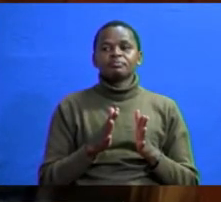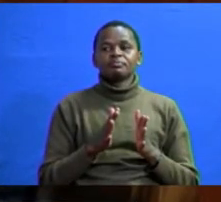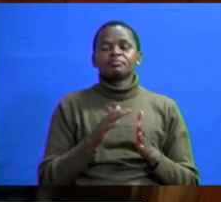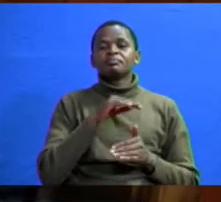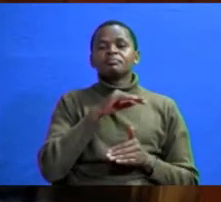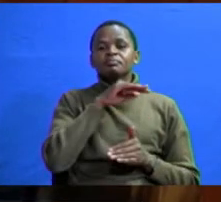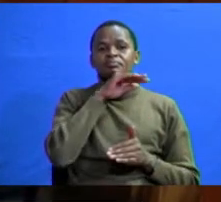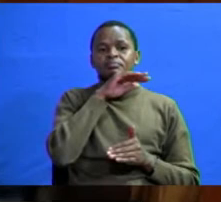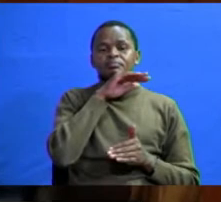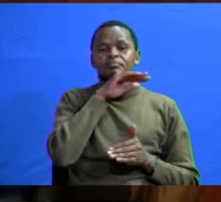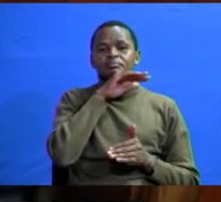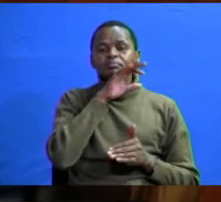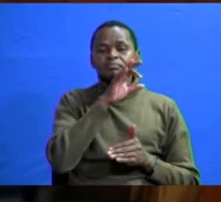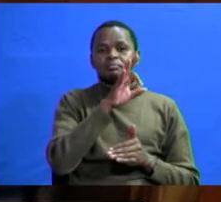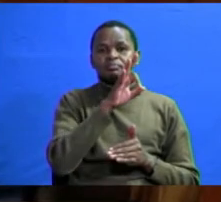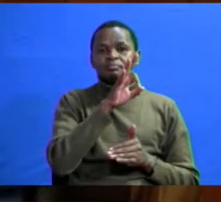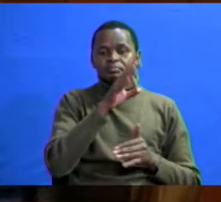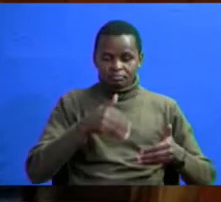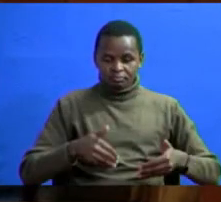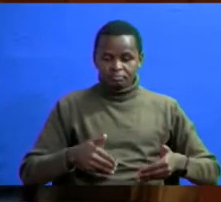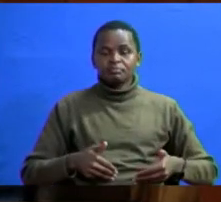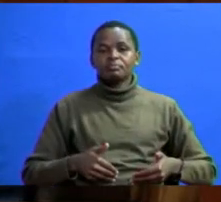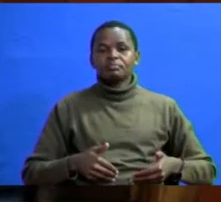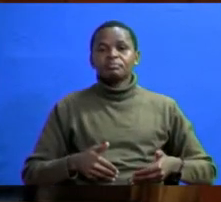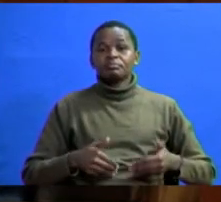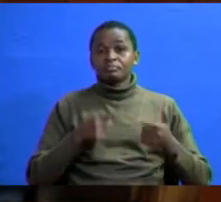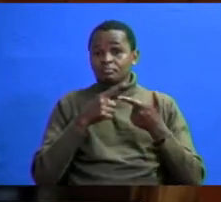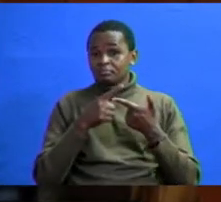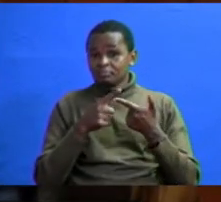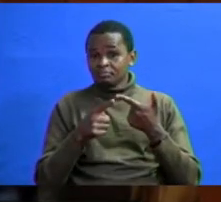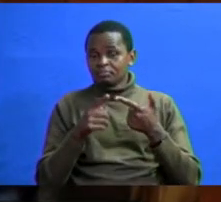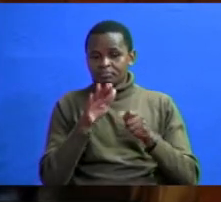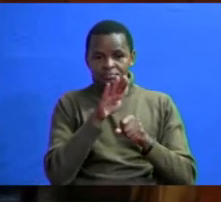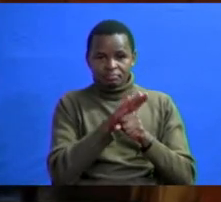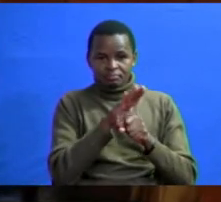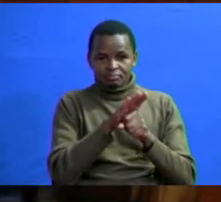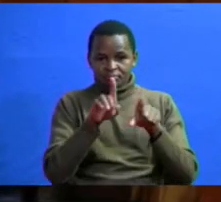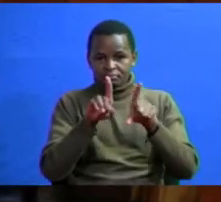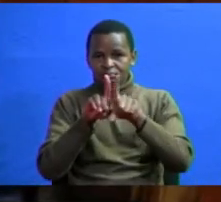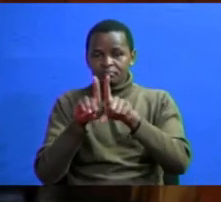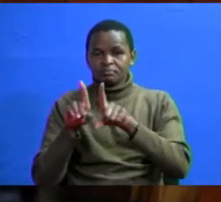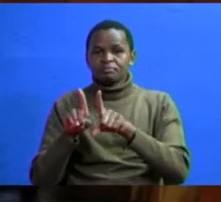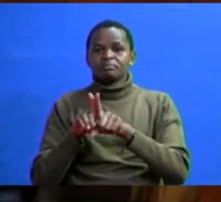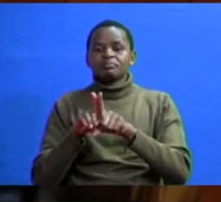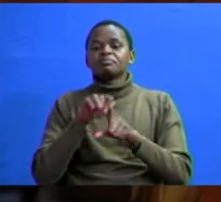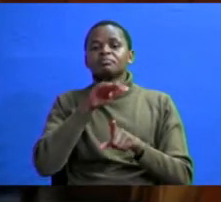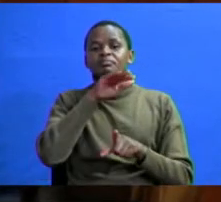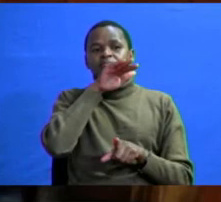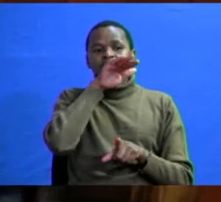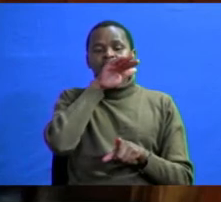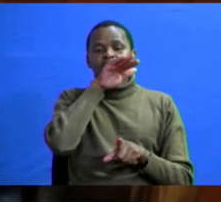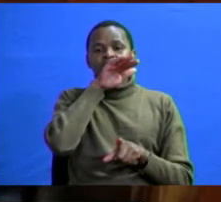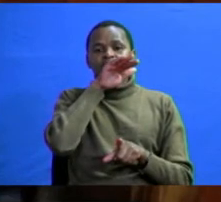died of starvation, but a lot more also died